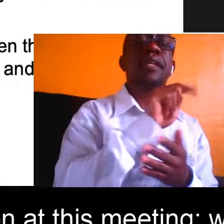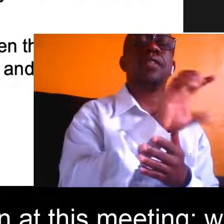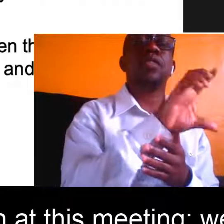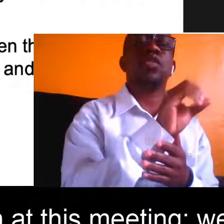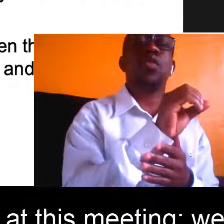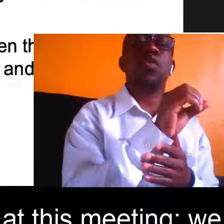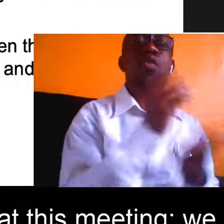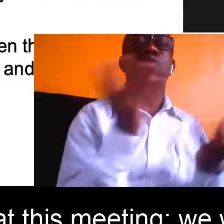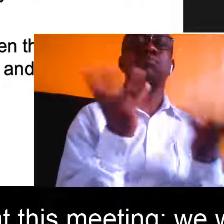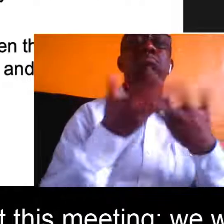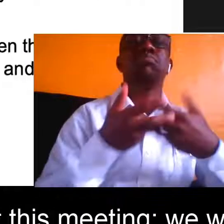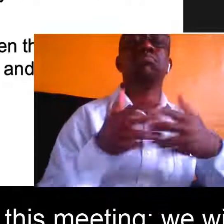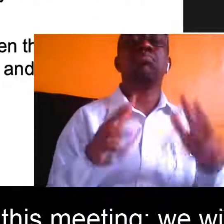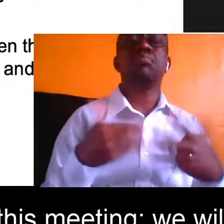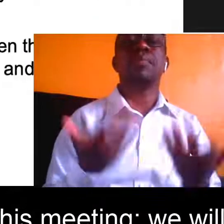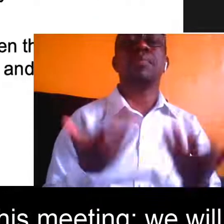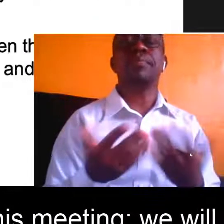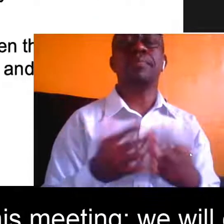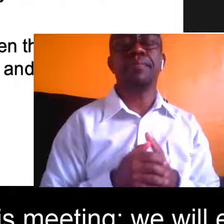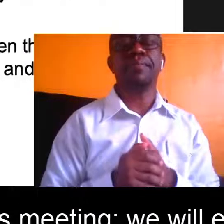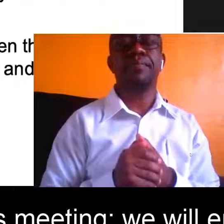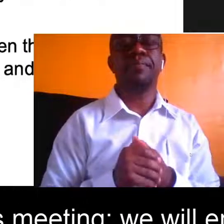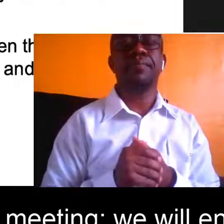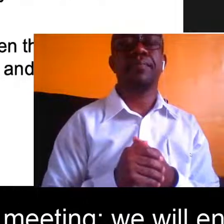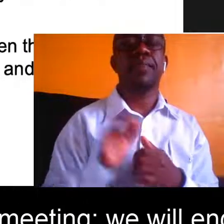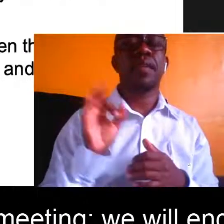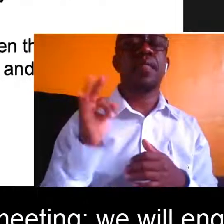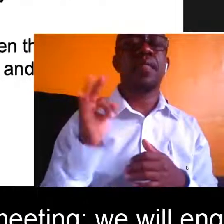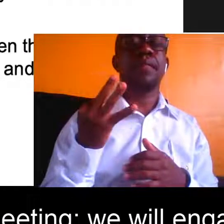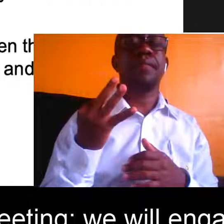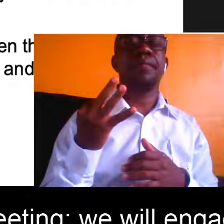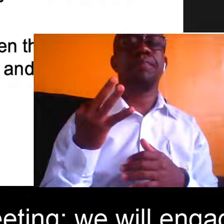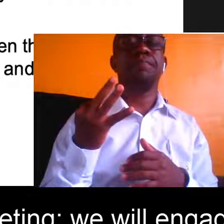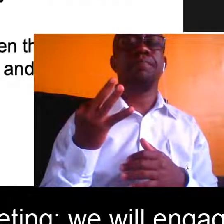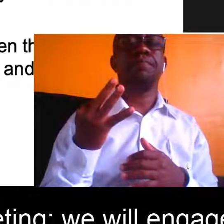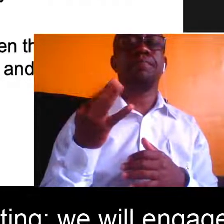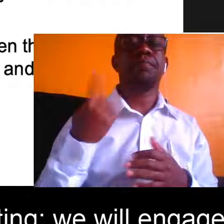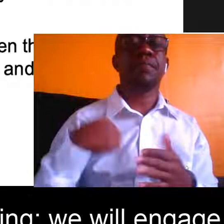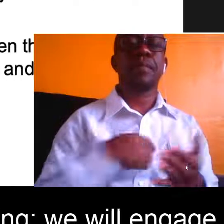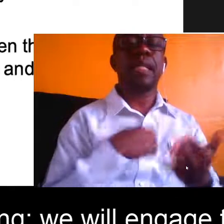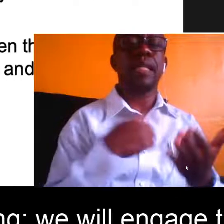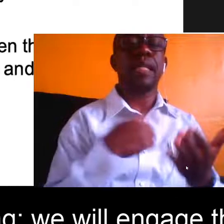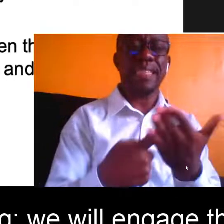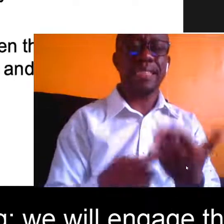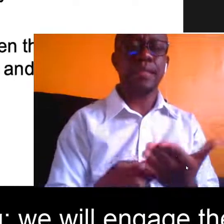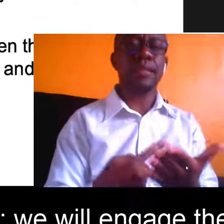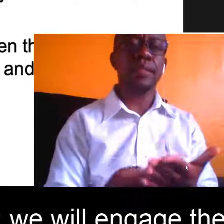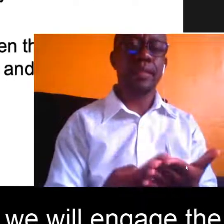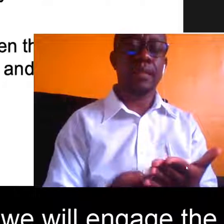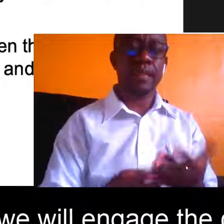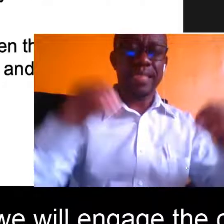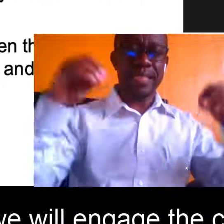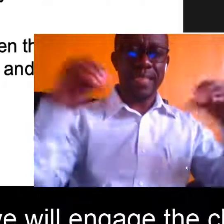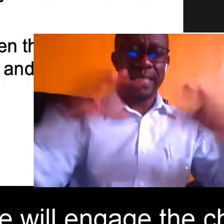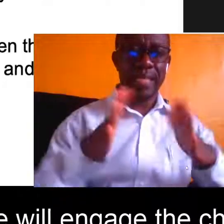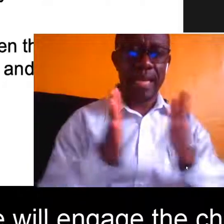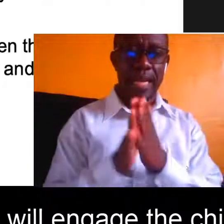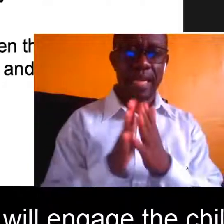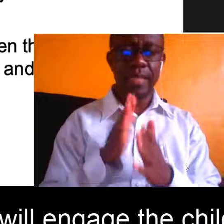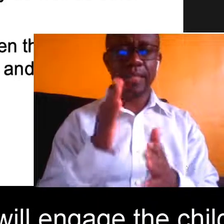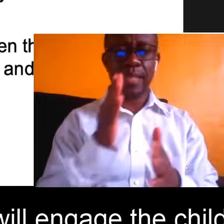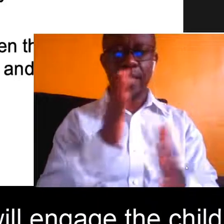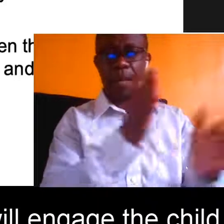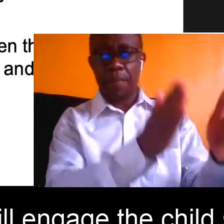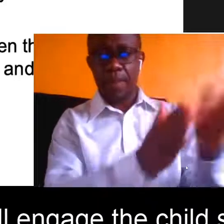area. The third is to deliberate on a clear and predictable and a well-coordinated approach by